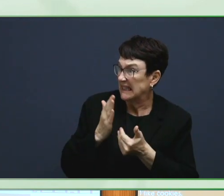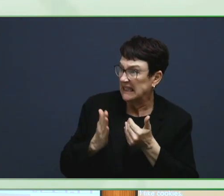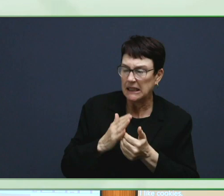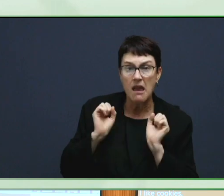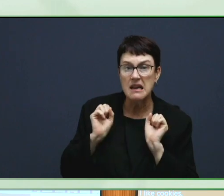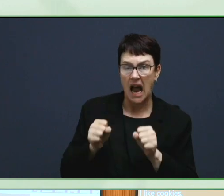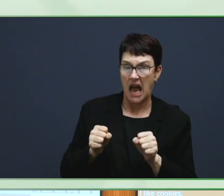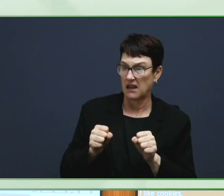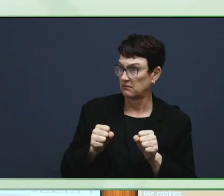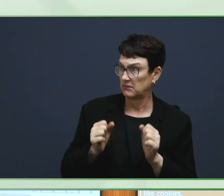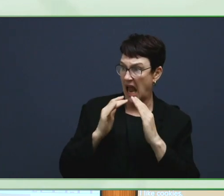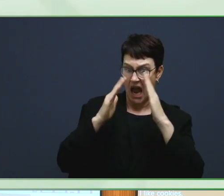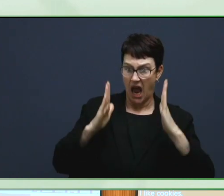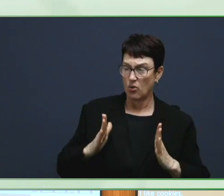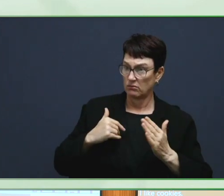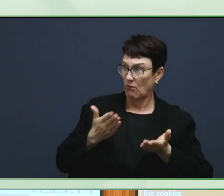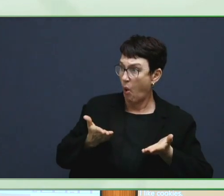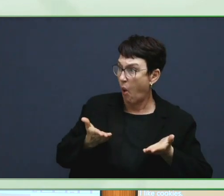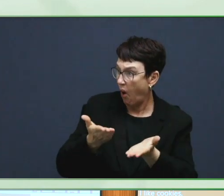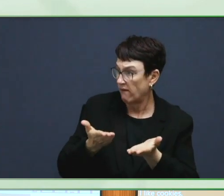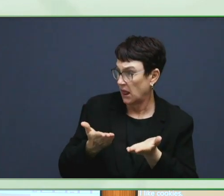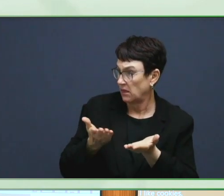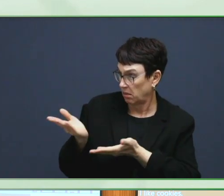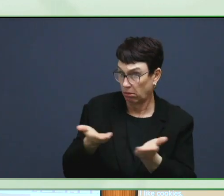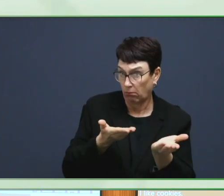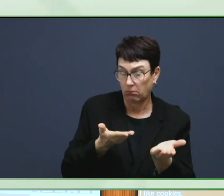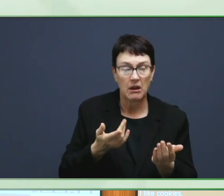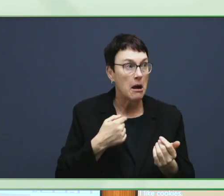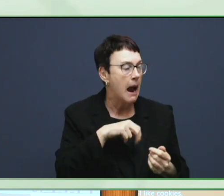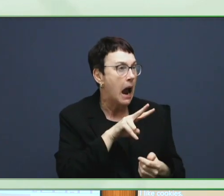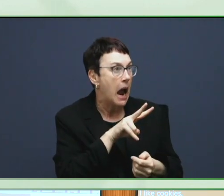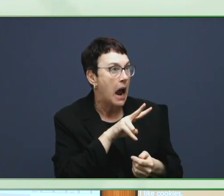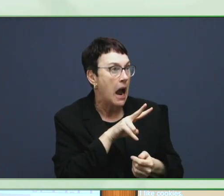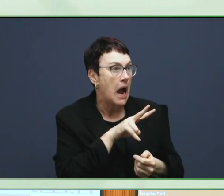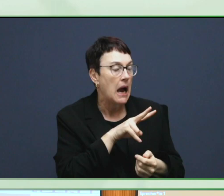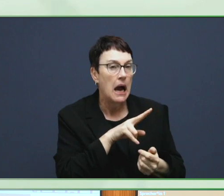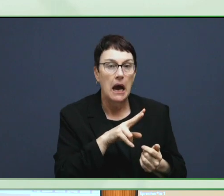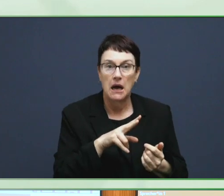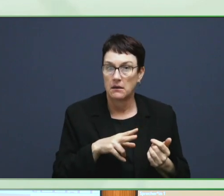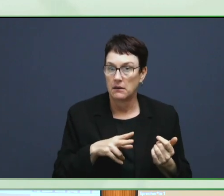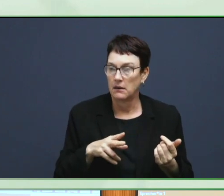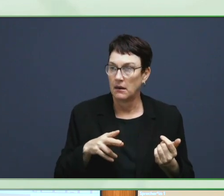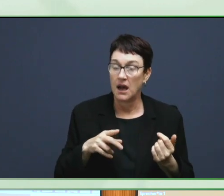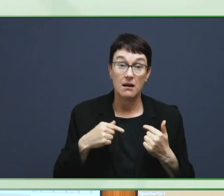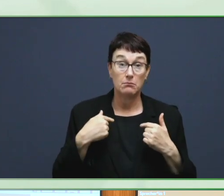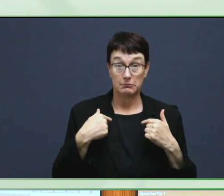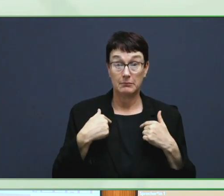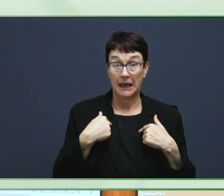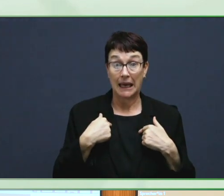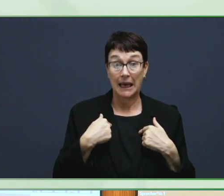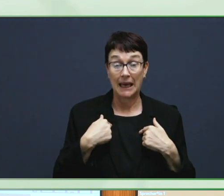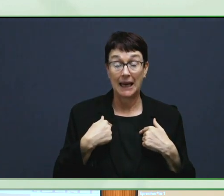my house to my son. I am single mother,